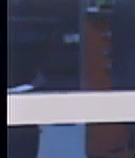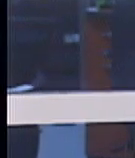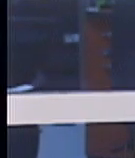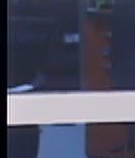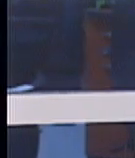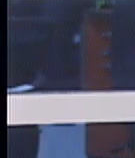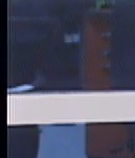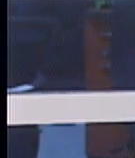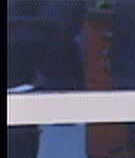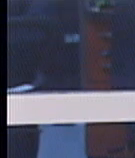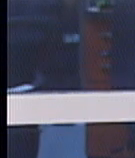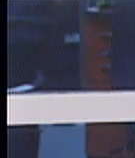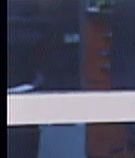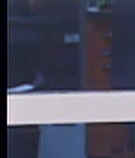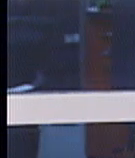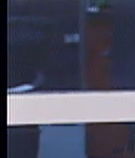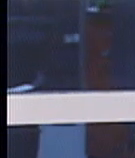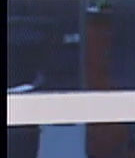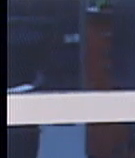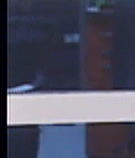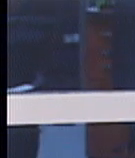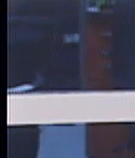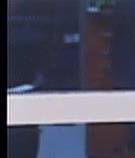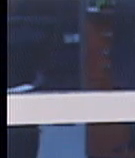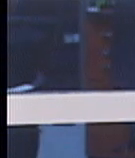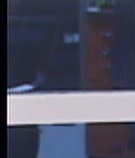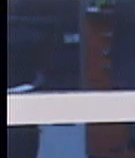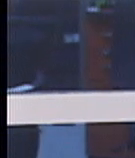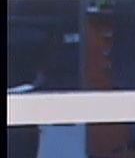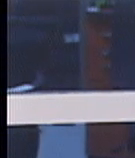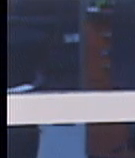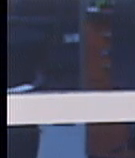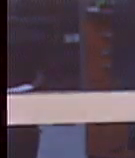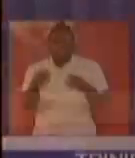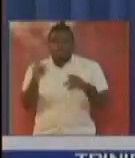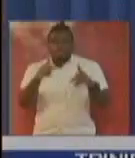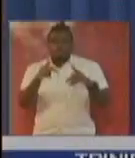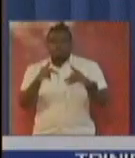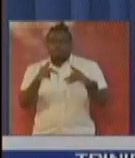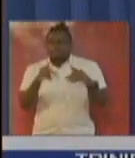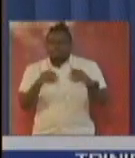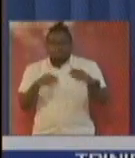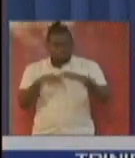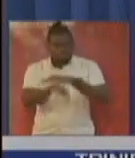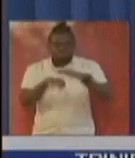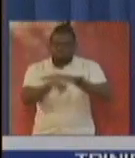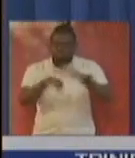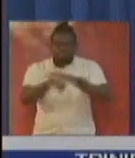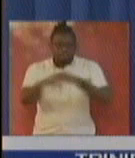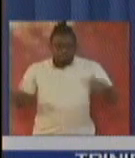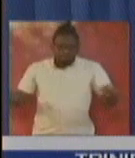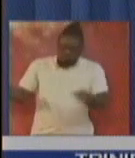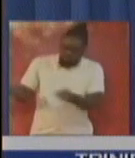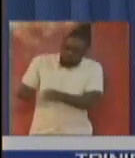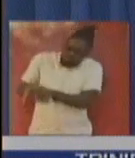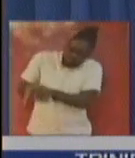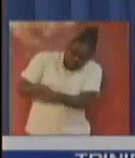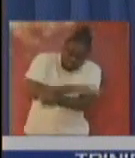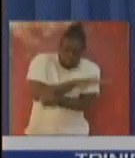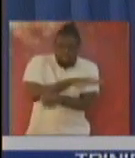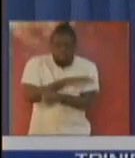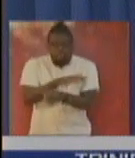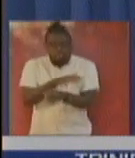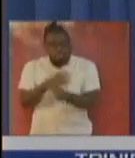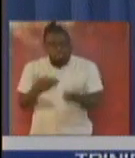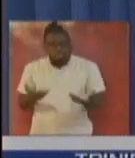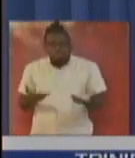Dr. Trotman reminded that the 50% capacity at businesses needs to be maintained. But as we go out to these areas, they